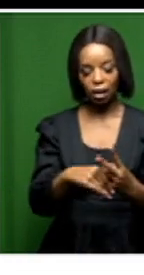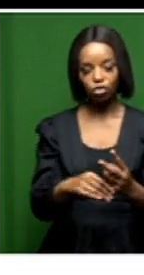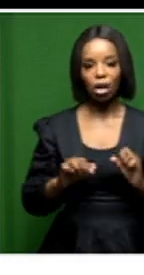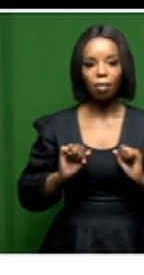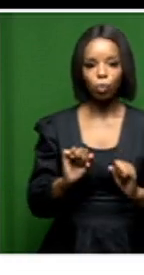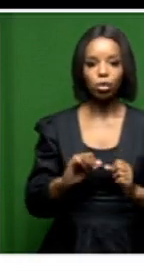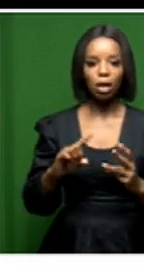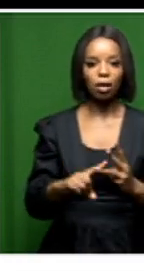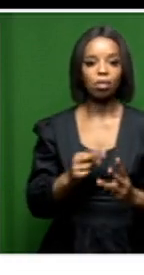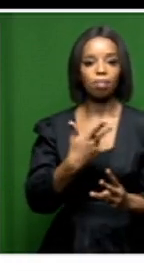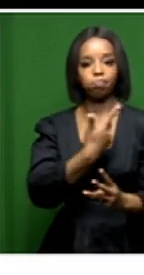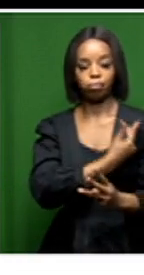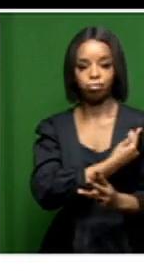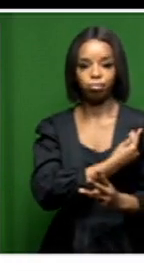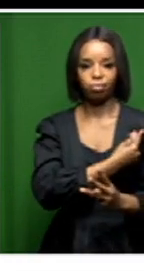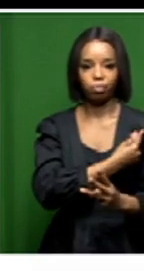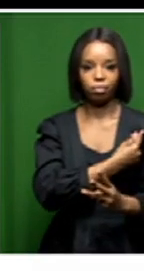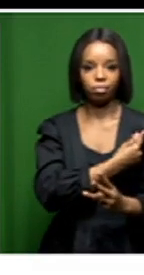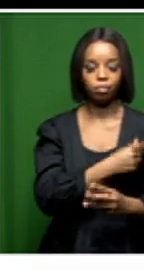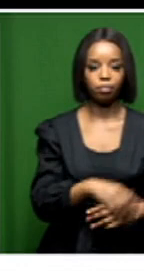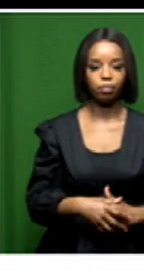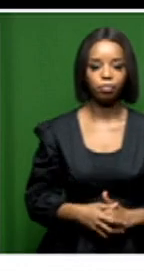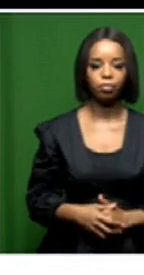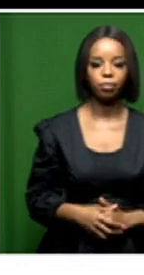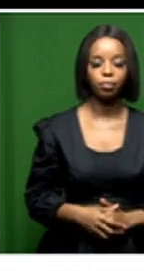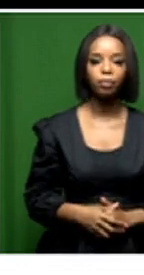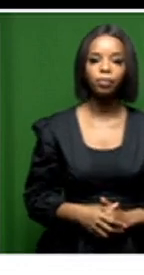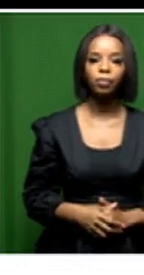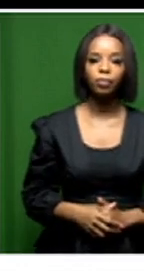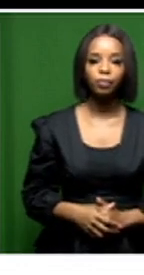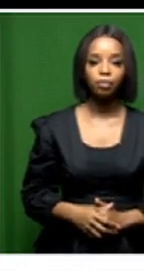third mRNA booster. Sherwin Briceby's SABC News, New York.